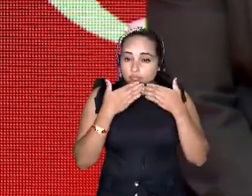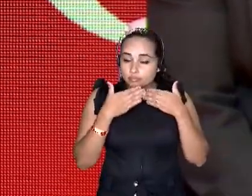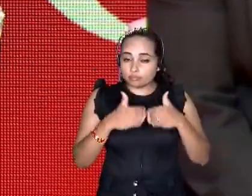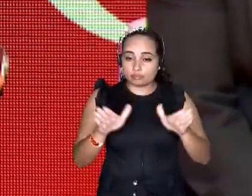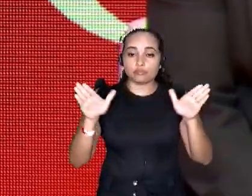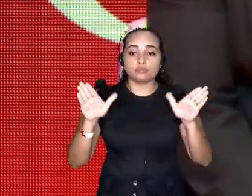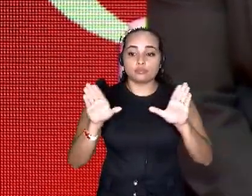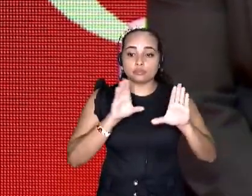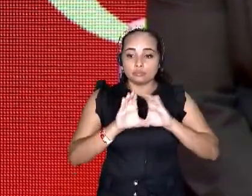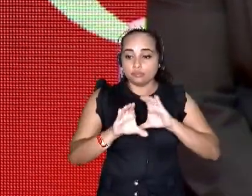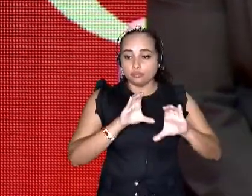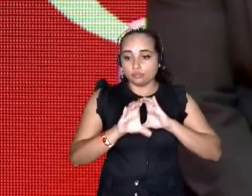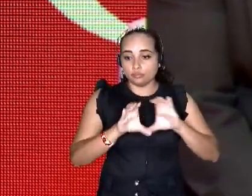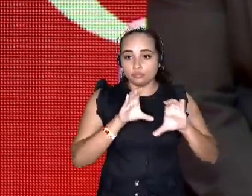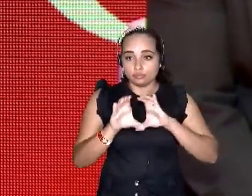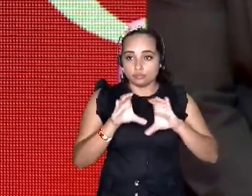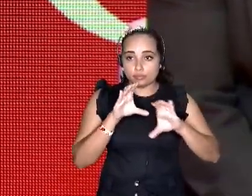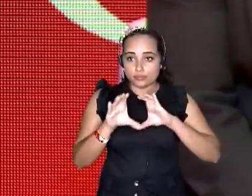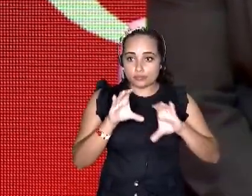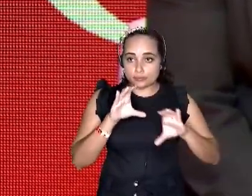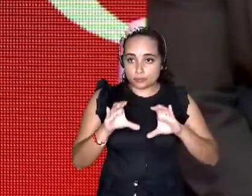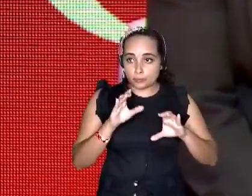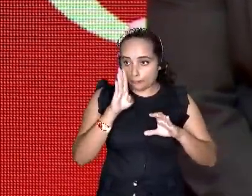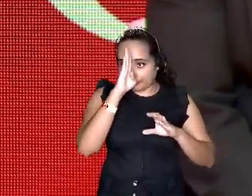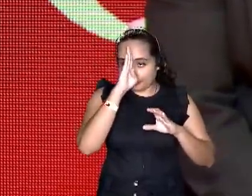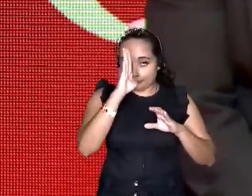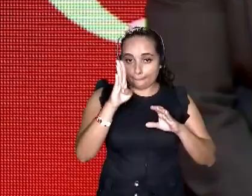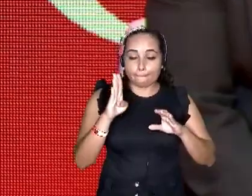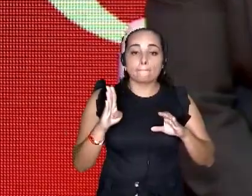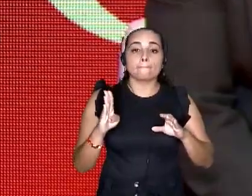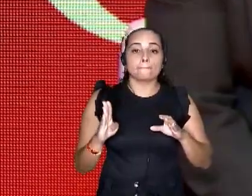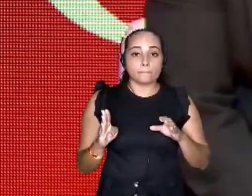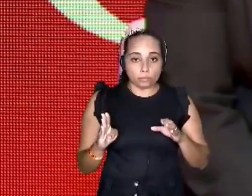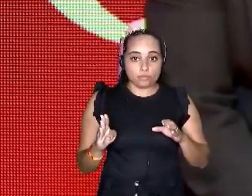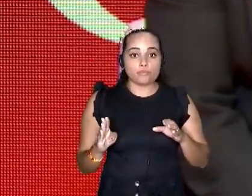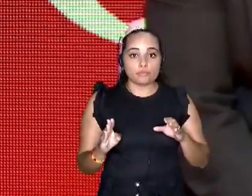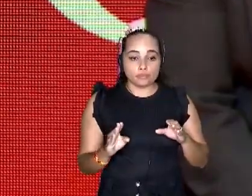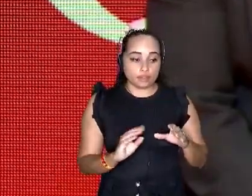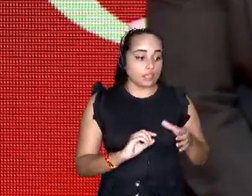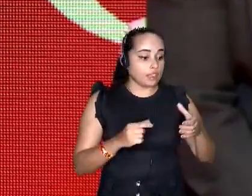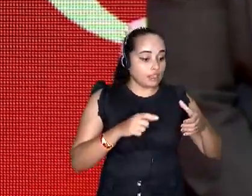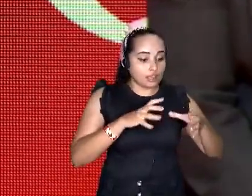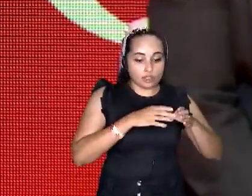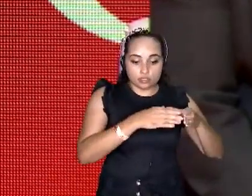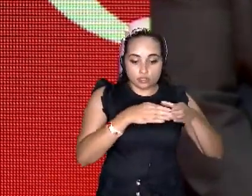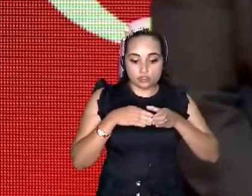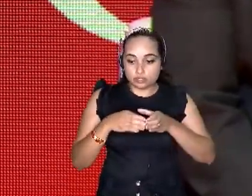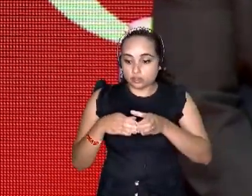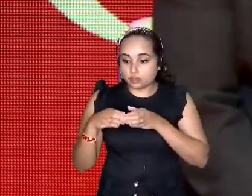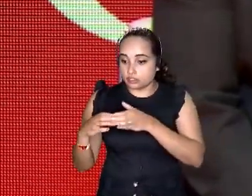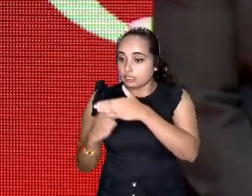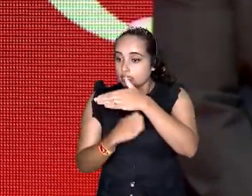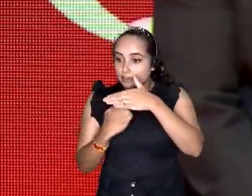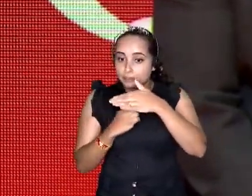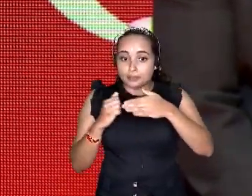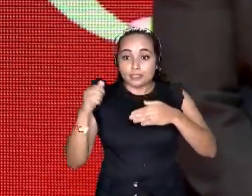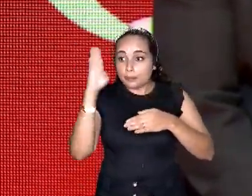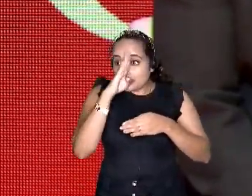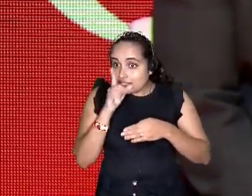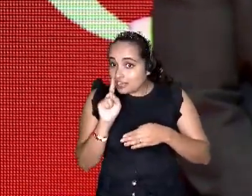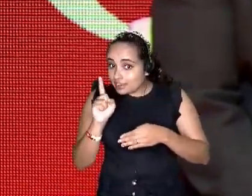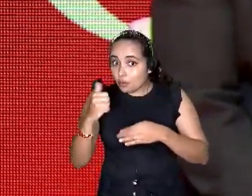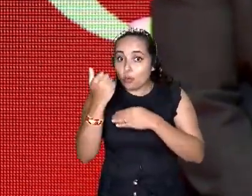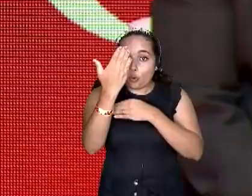particularly the inbounds or the non-Brazilian multinationals, very open and very collaborative with the